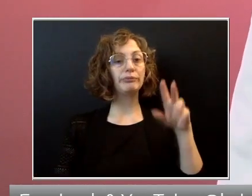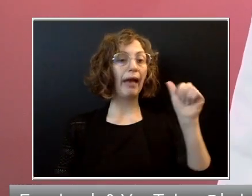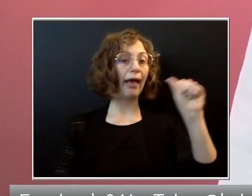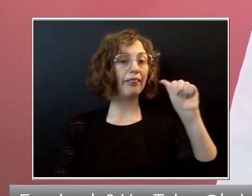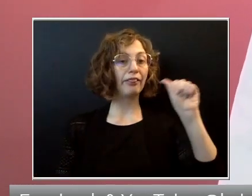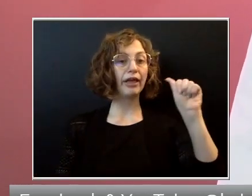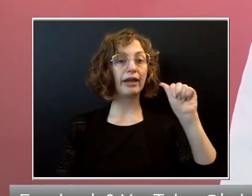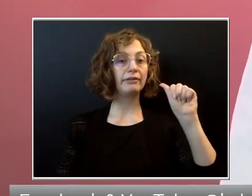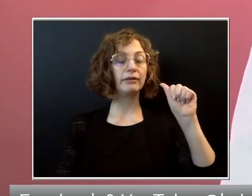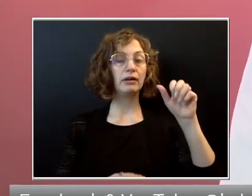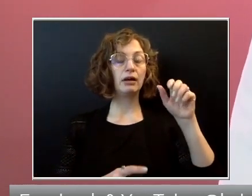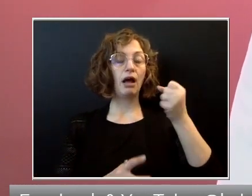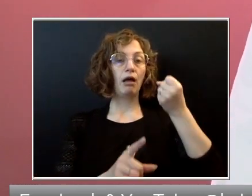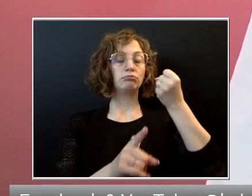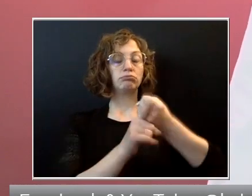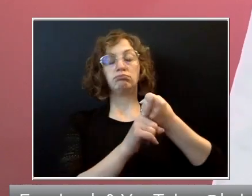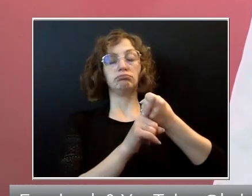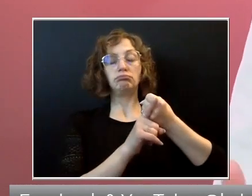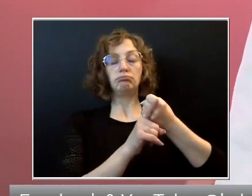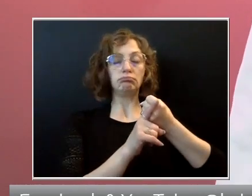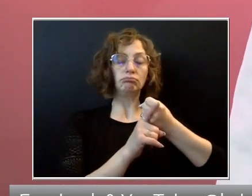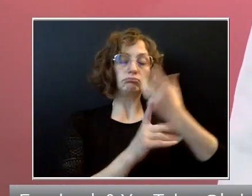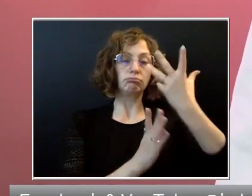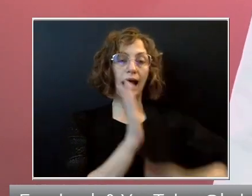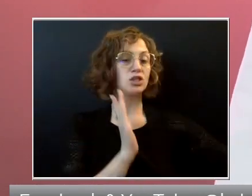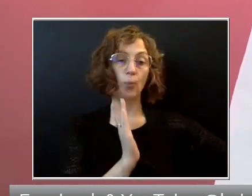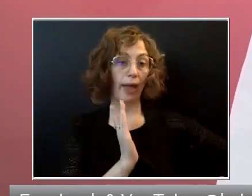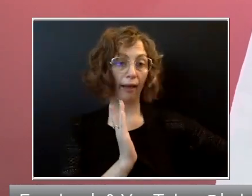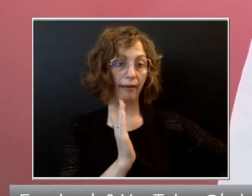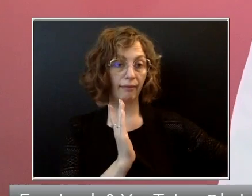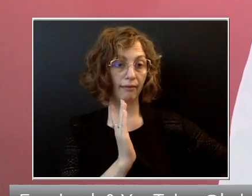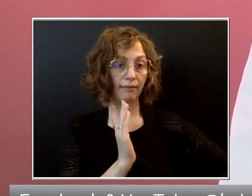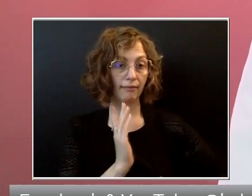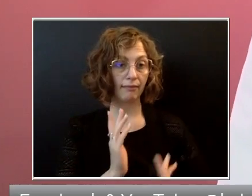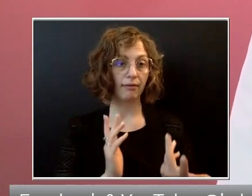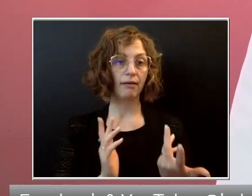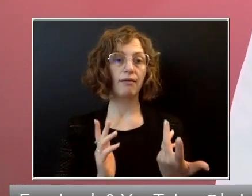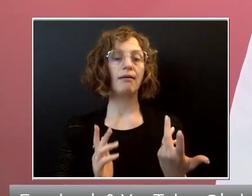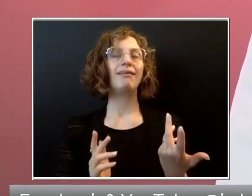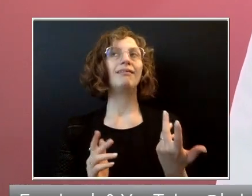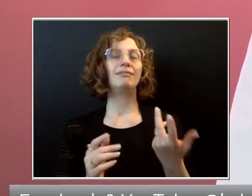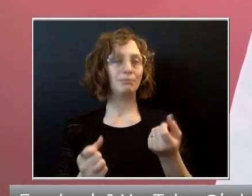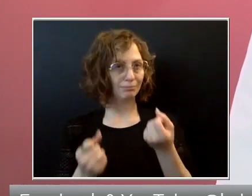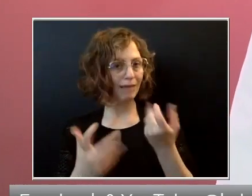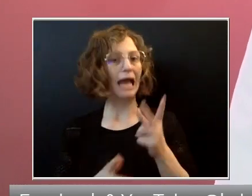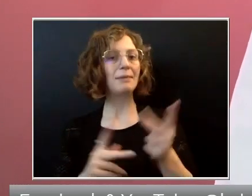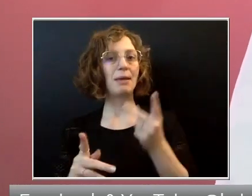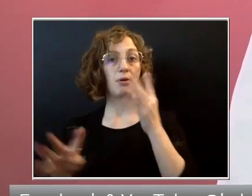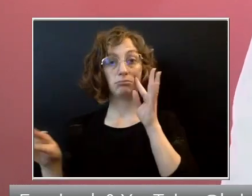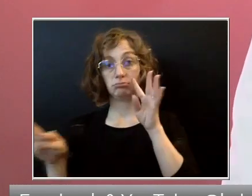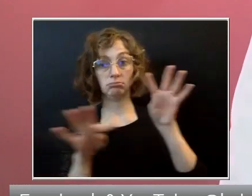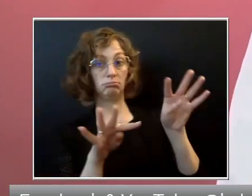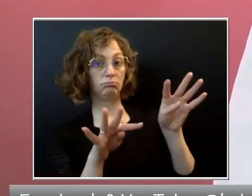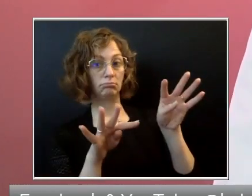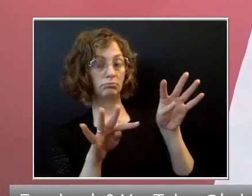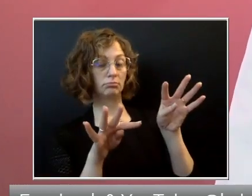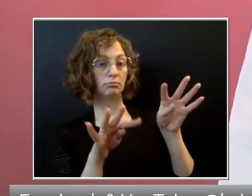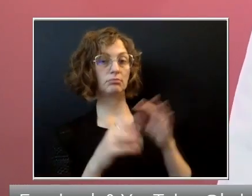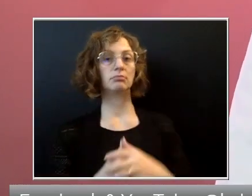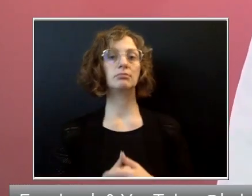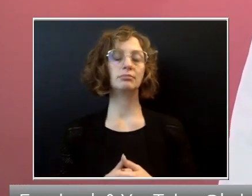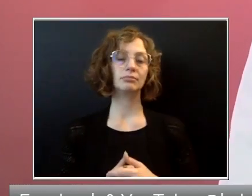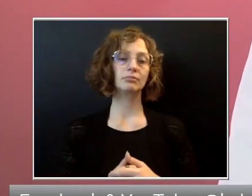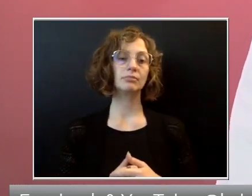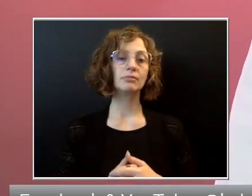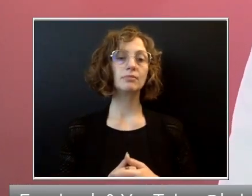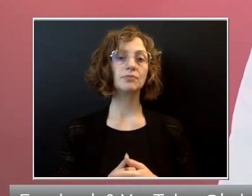suddenly collapsing and dropping dead, that gets a lot of attention. And that, you know what, the 1,000 people